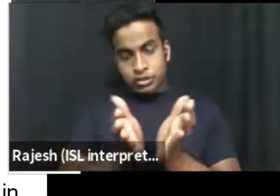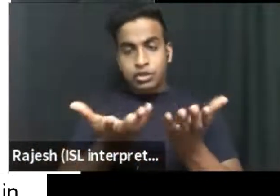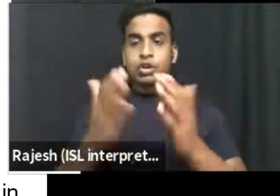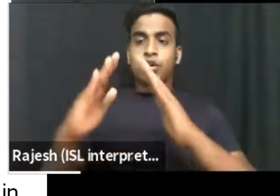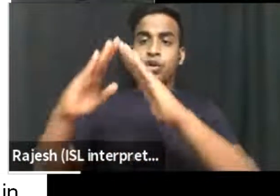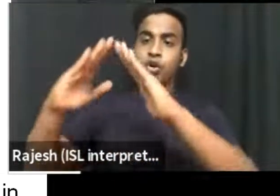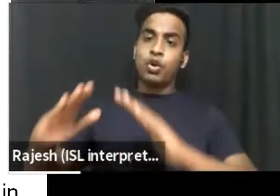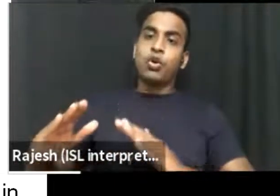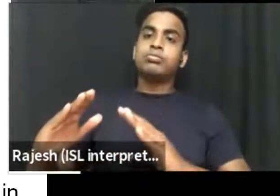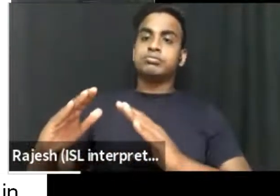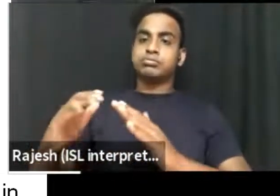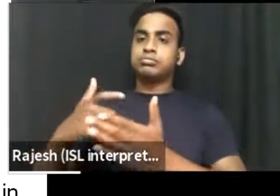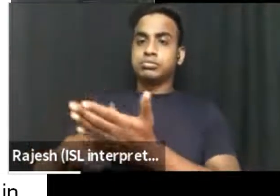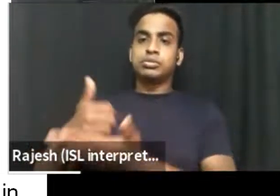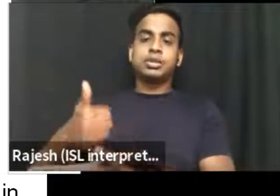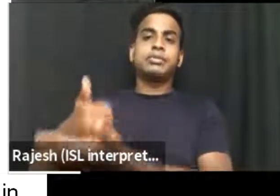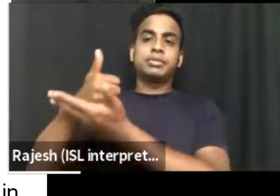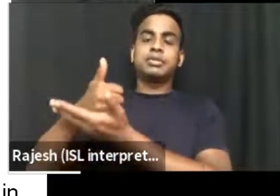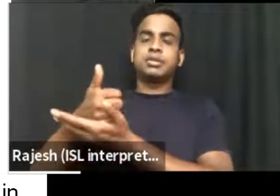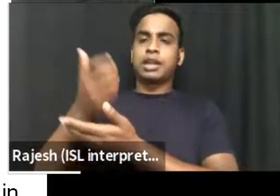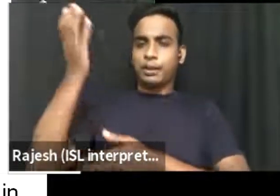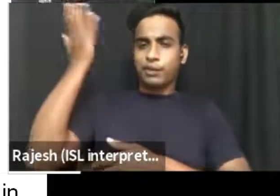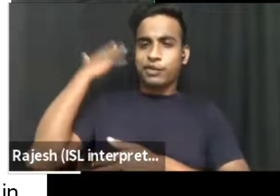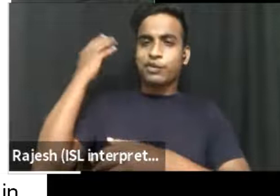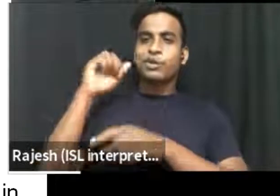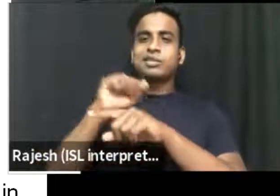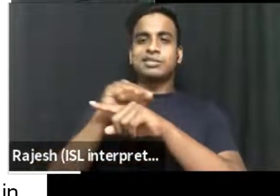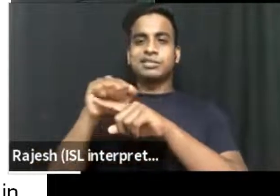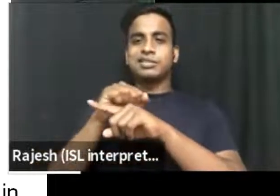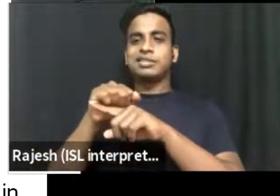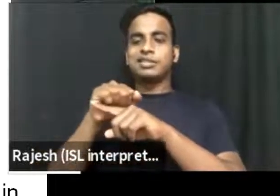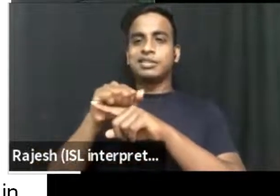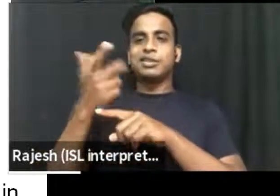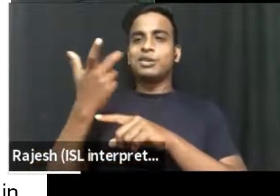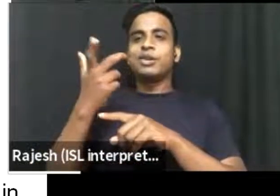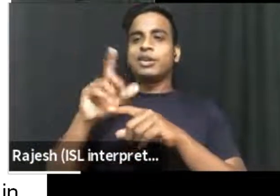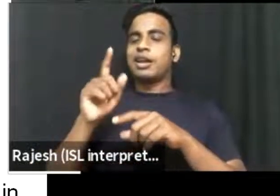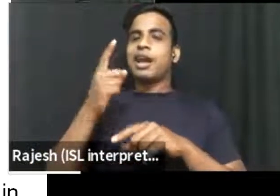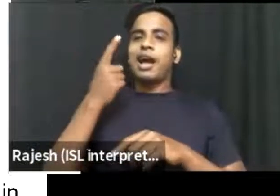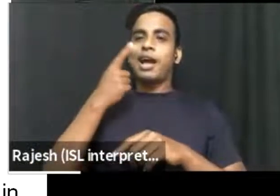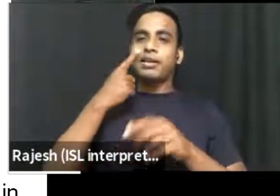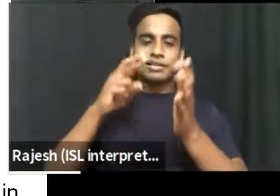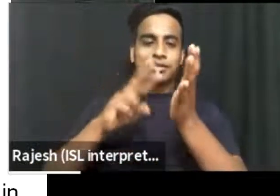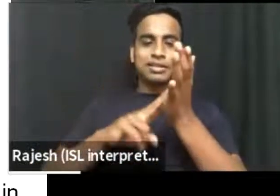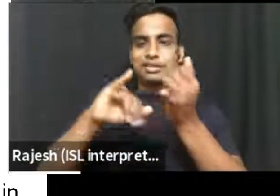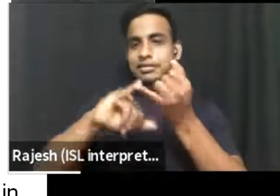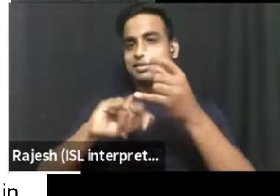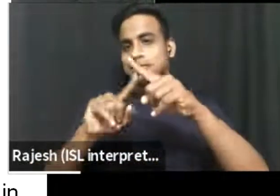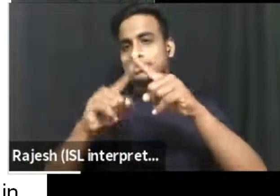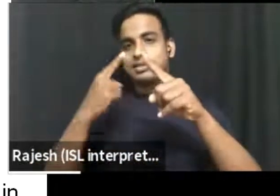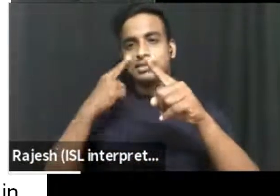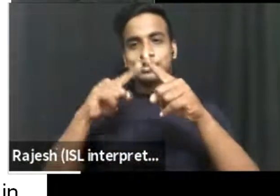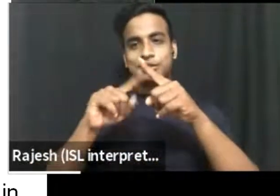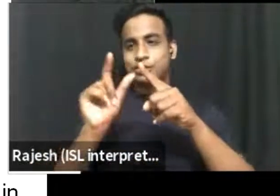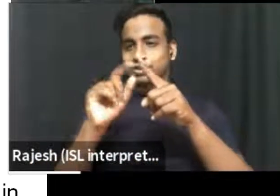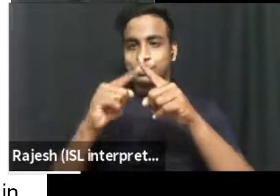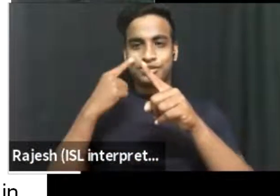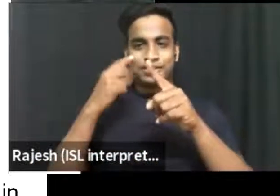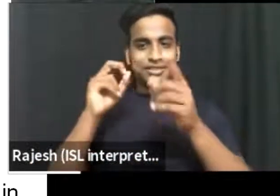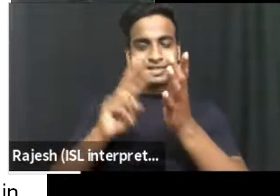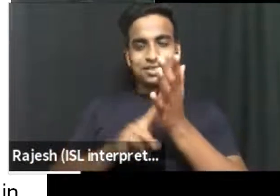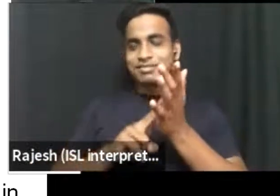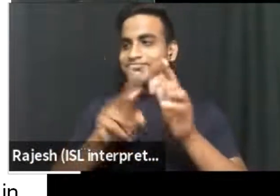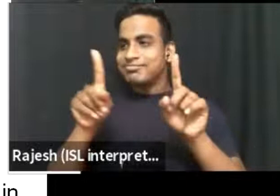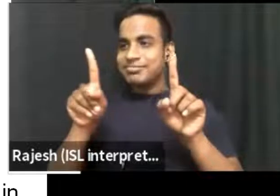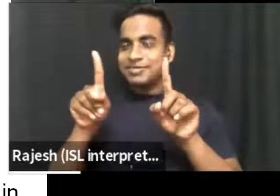remembering the discourses from institution-based rehabilitation, and at some point we said IBR is also part of CBR.